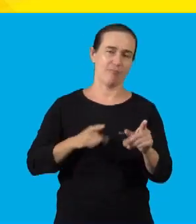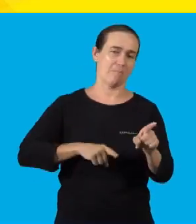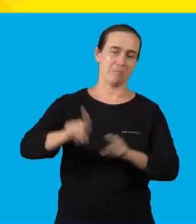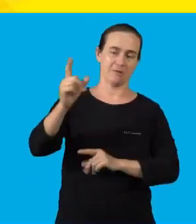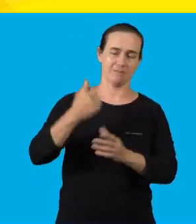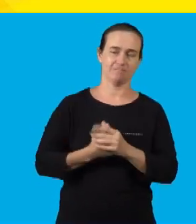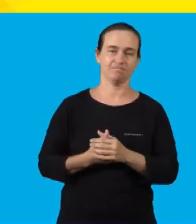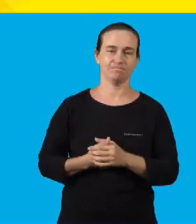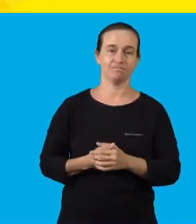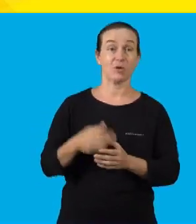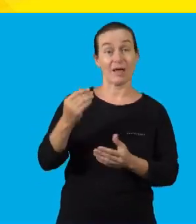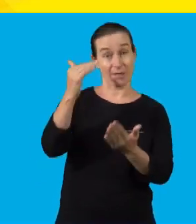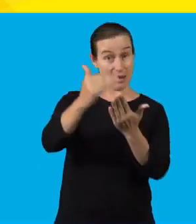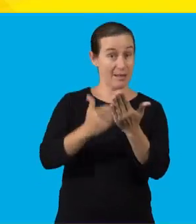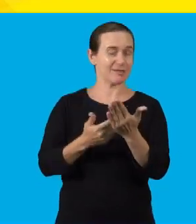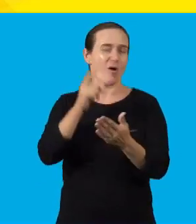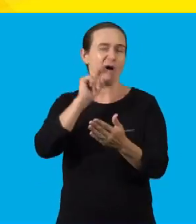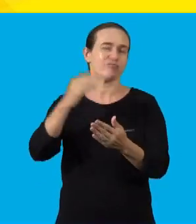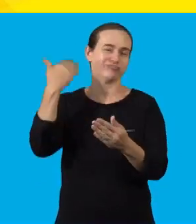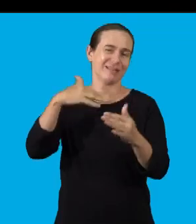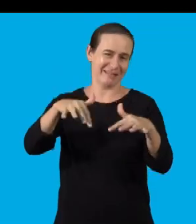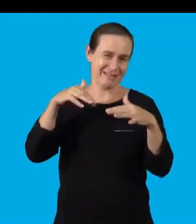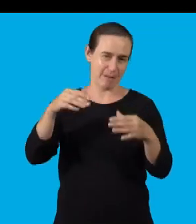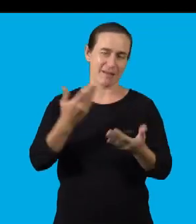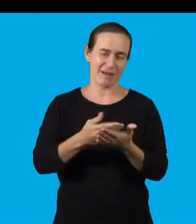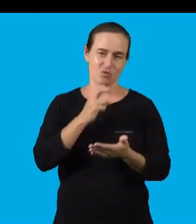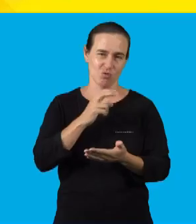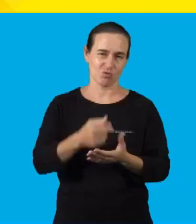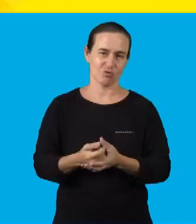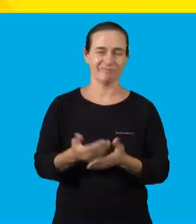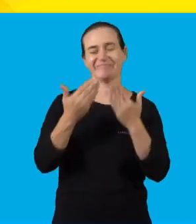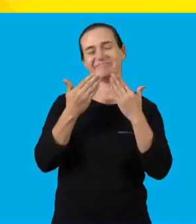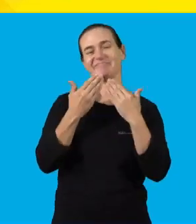questions. And those are more question papers that you can use to practice.